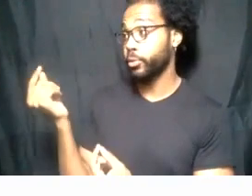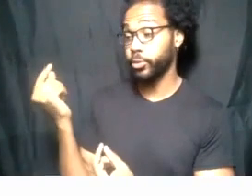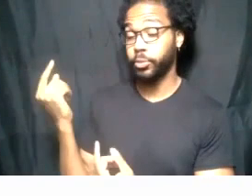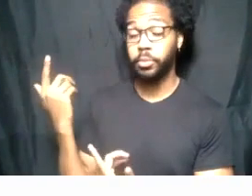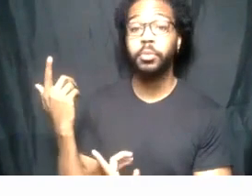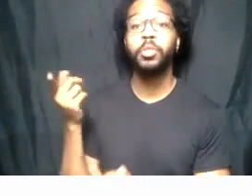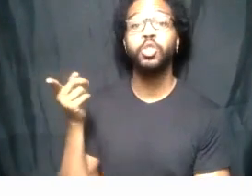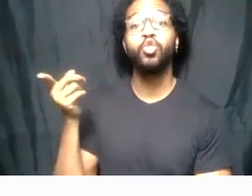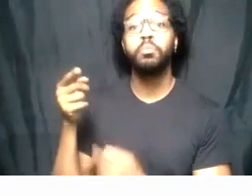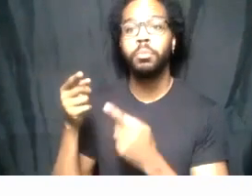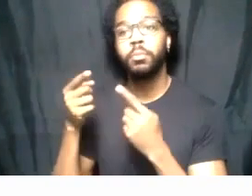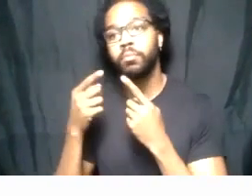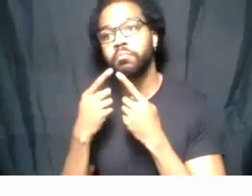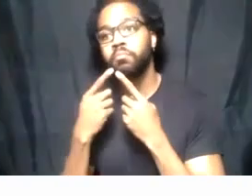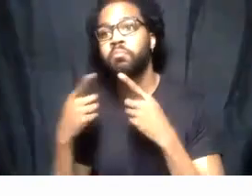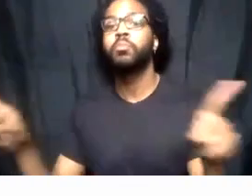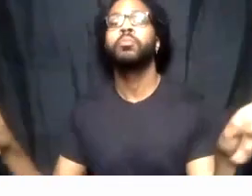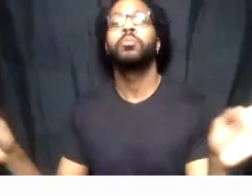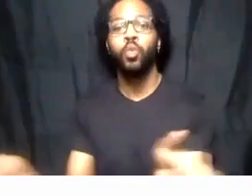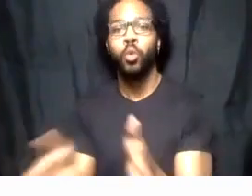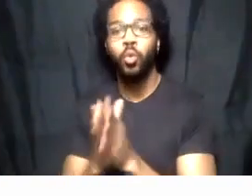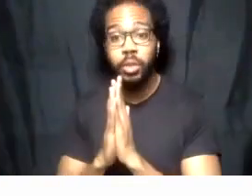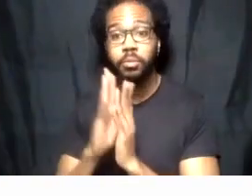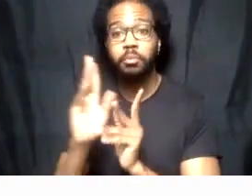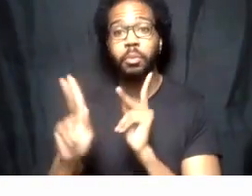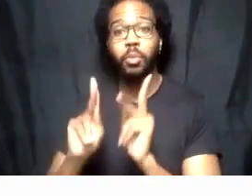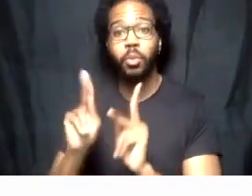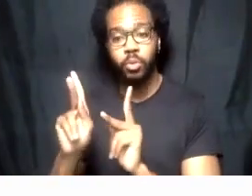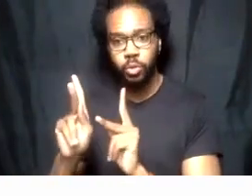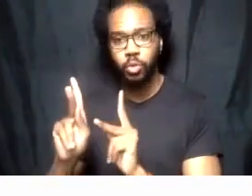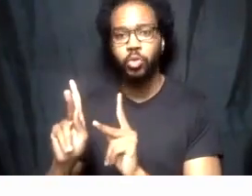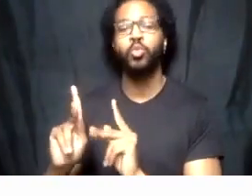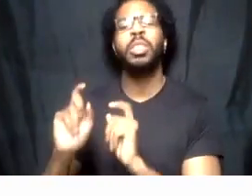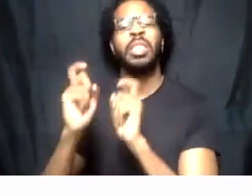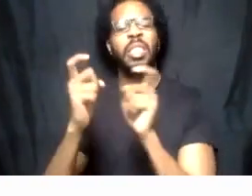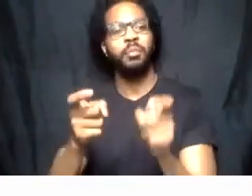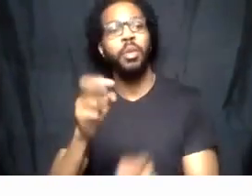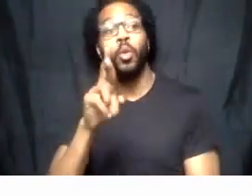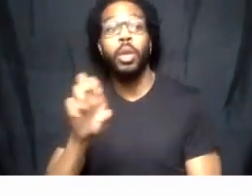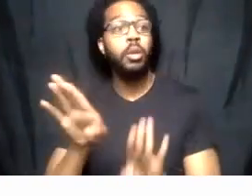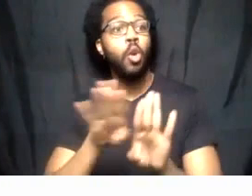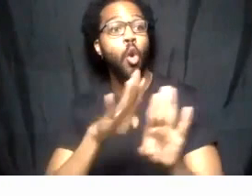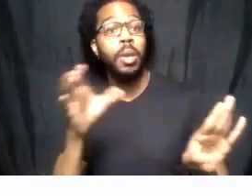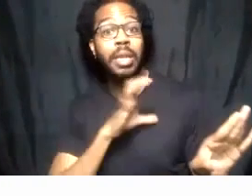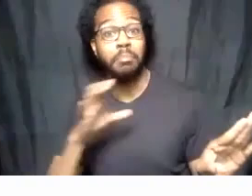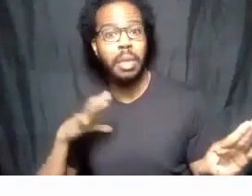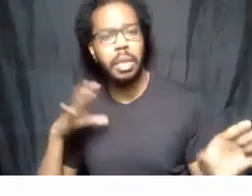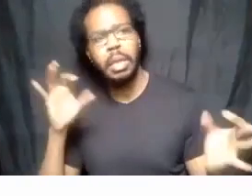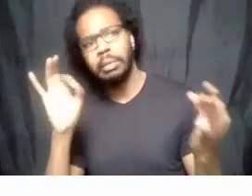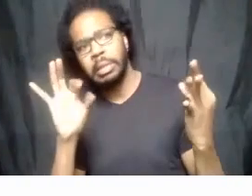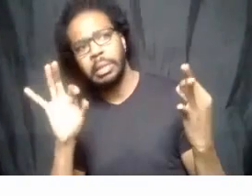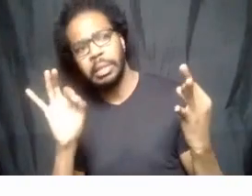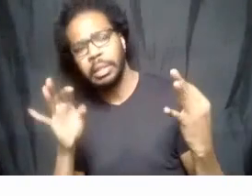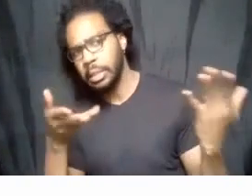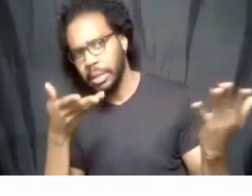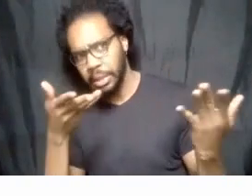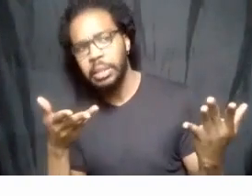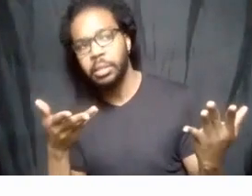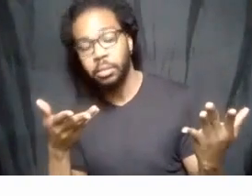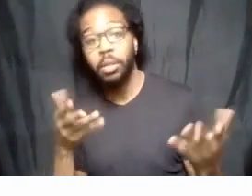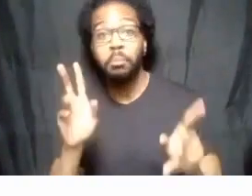put out a request for people to give the Reopen Committee input. And so for people who